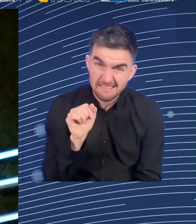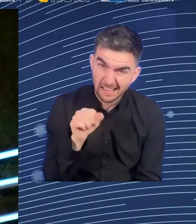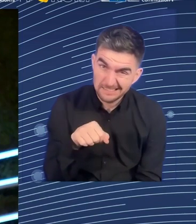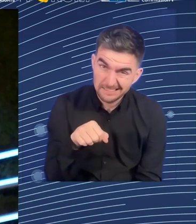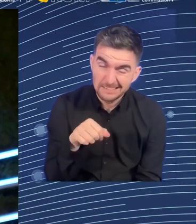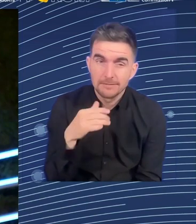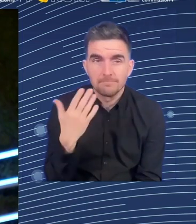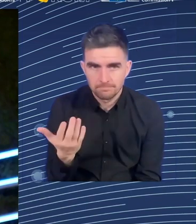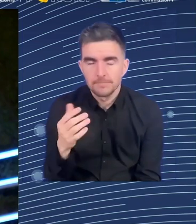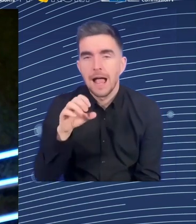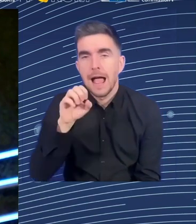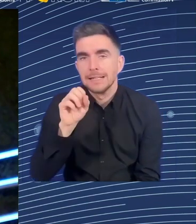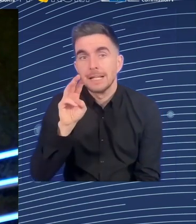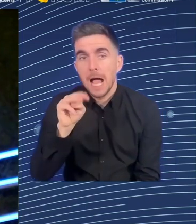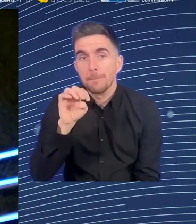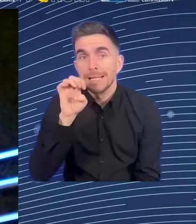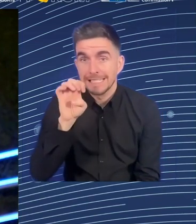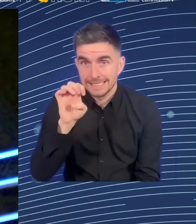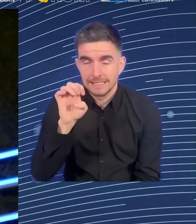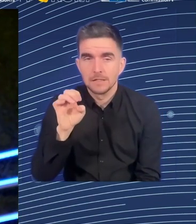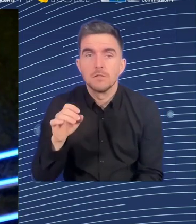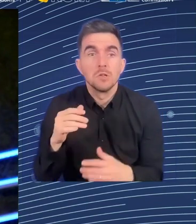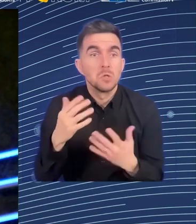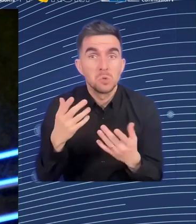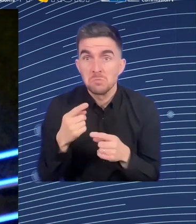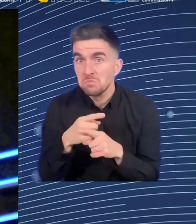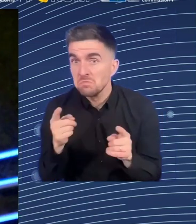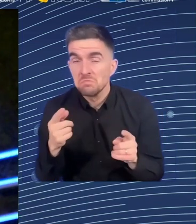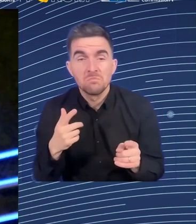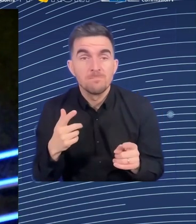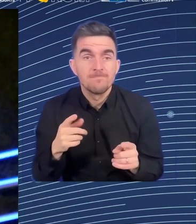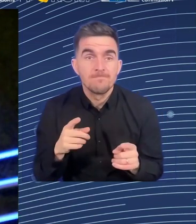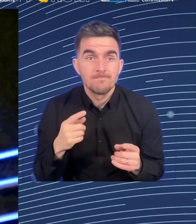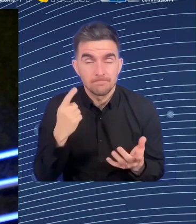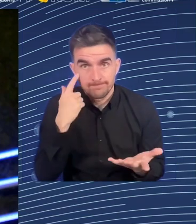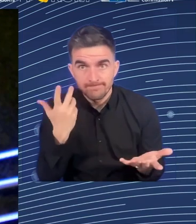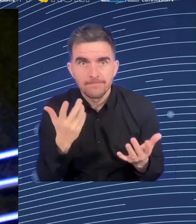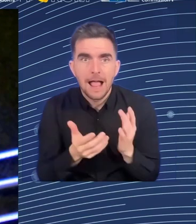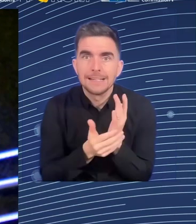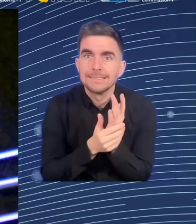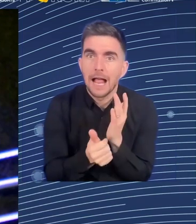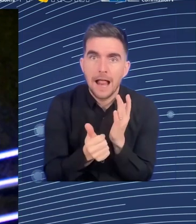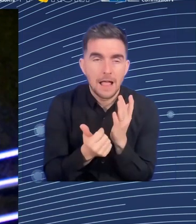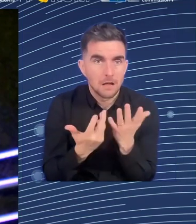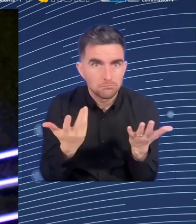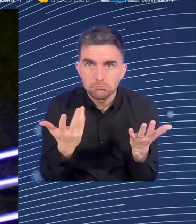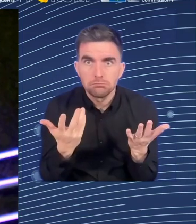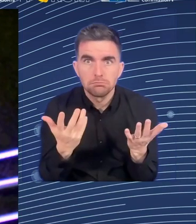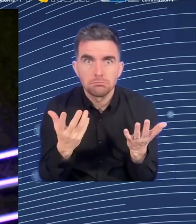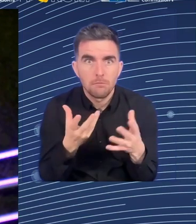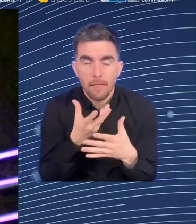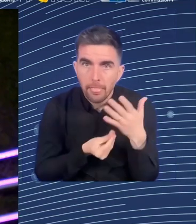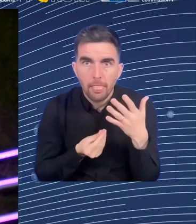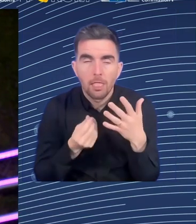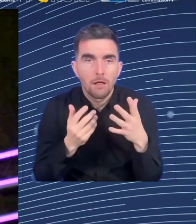more attractive to candidates, so it will be their first choice. And let's think about IT specialists that we often